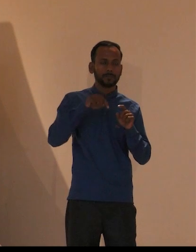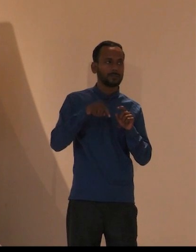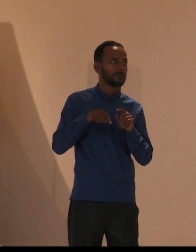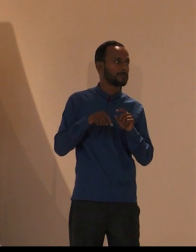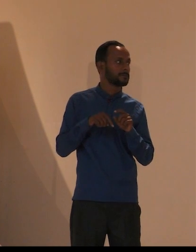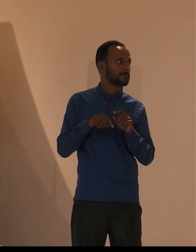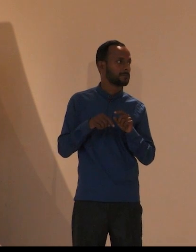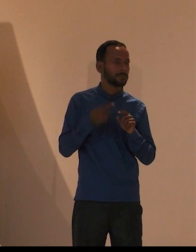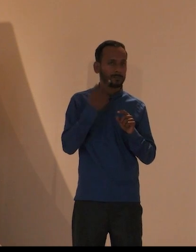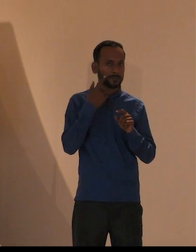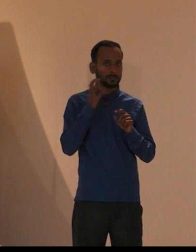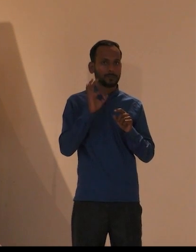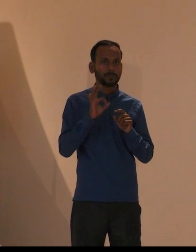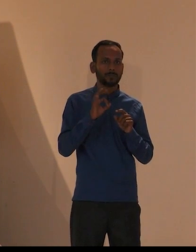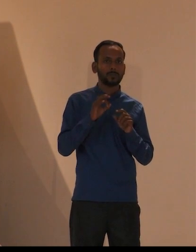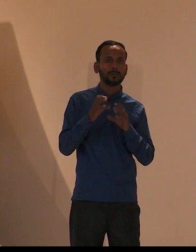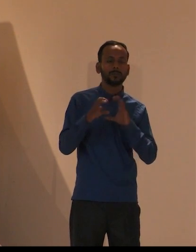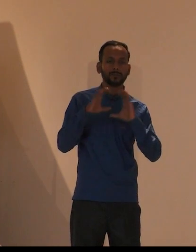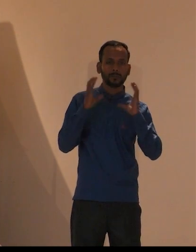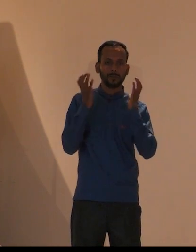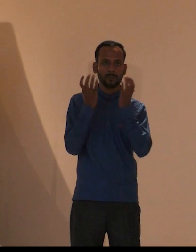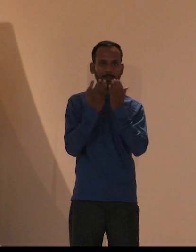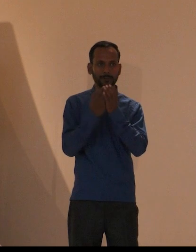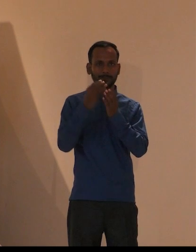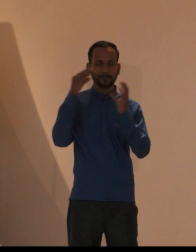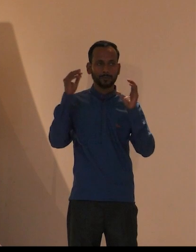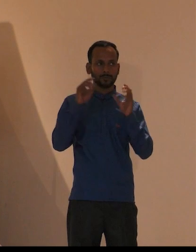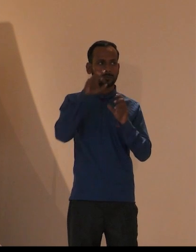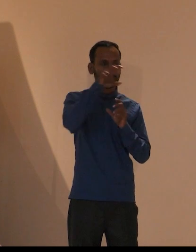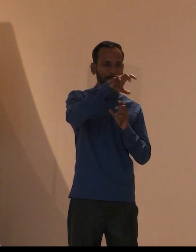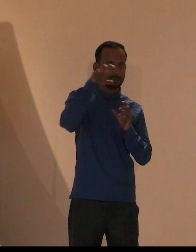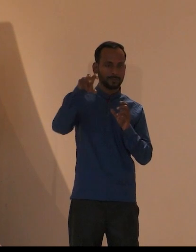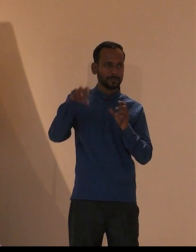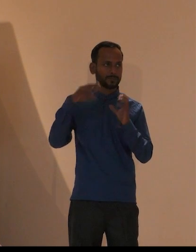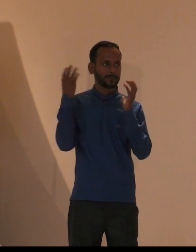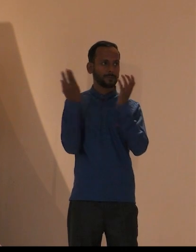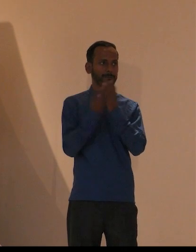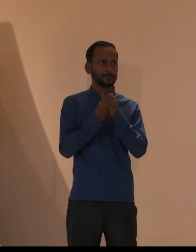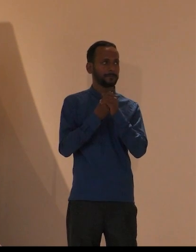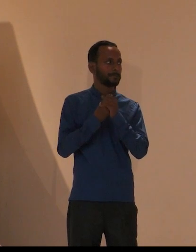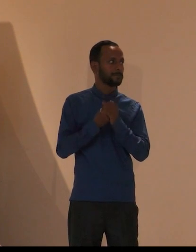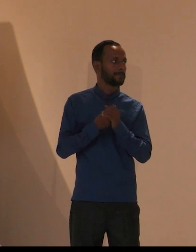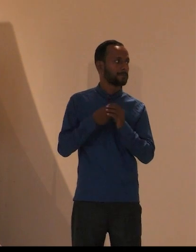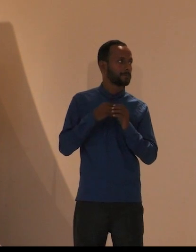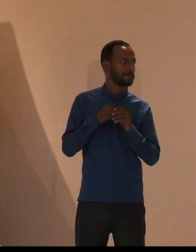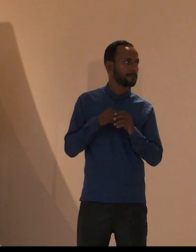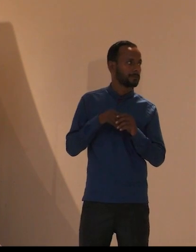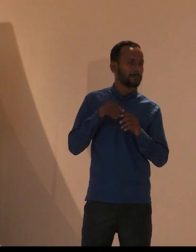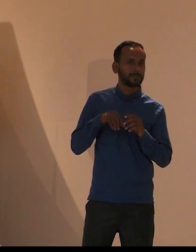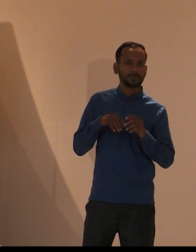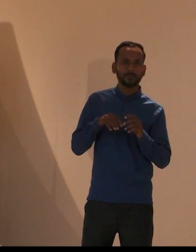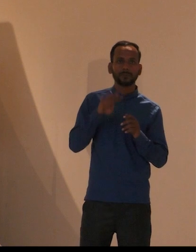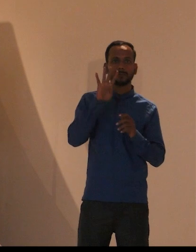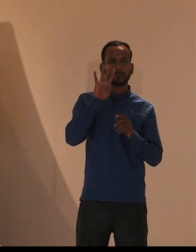made as a combination, a monstrance and a tabernacle, and in this size, it's 4 feet in